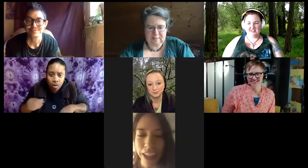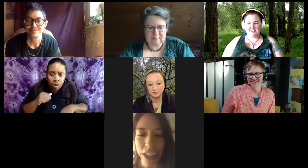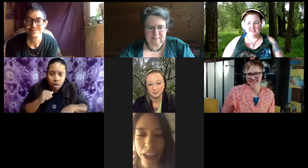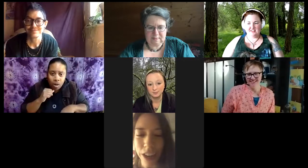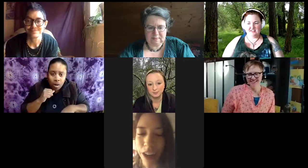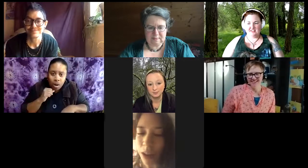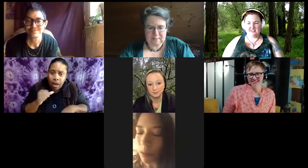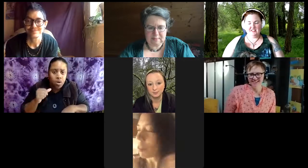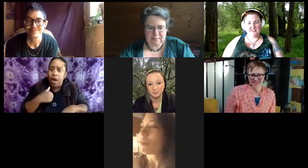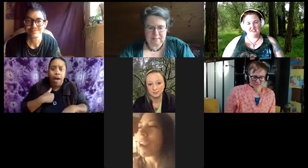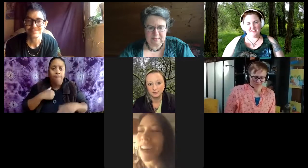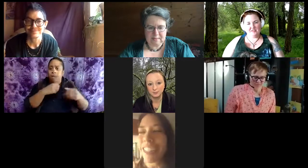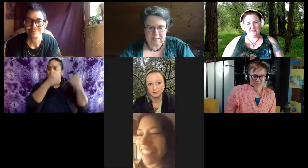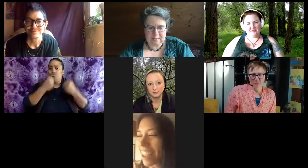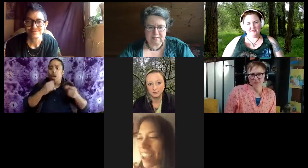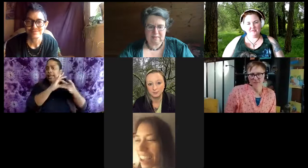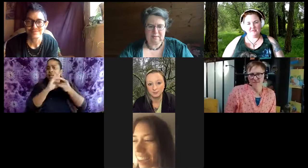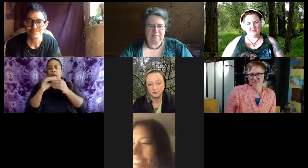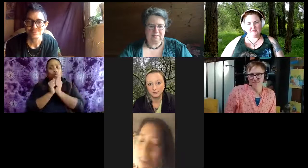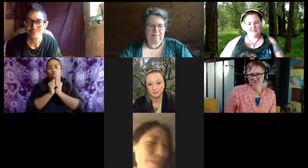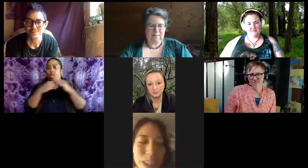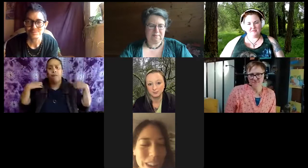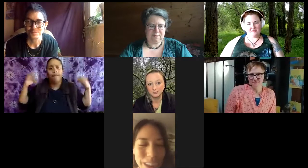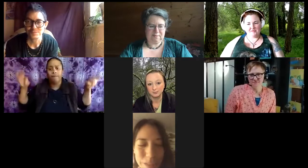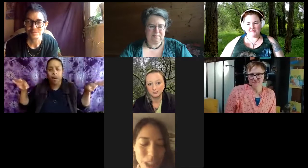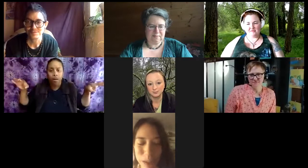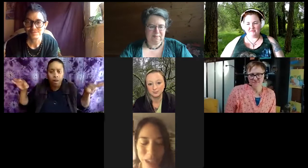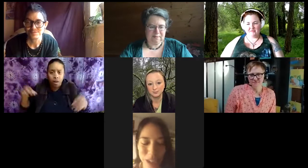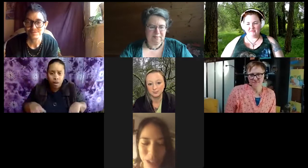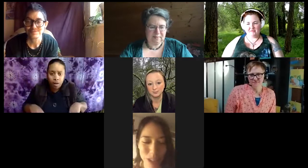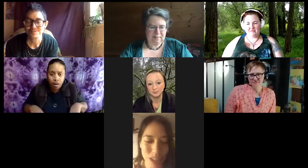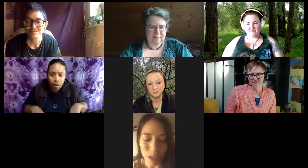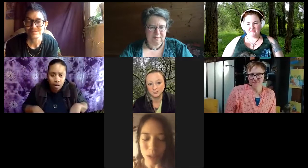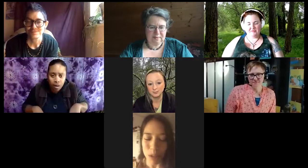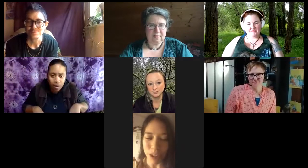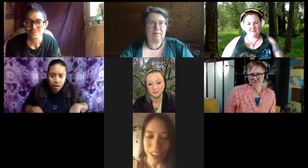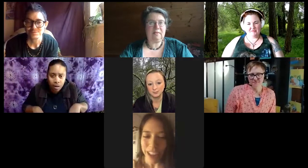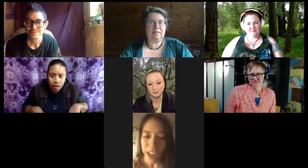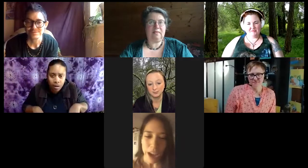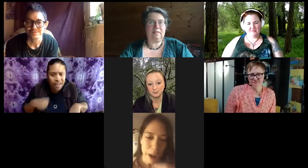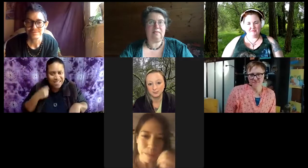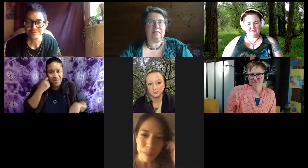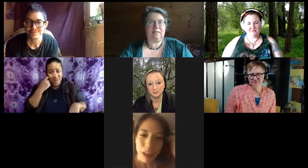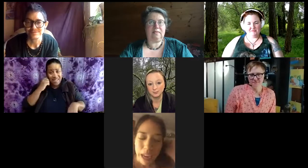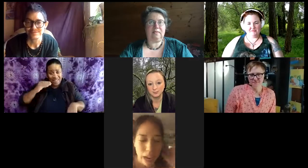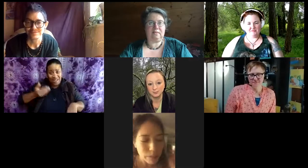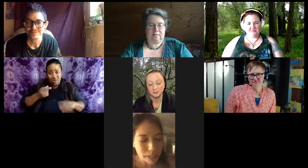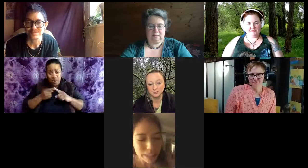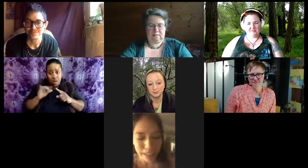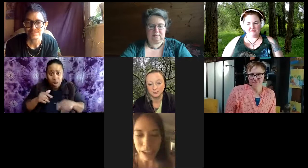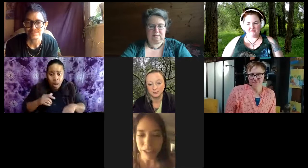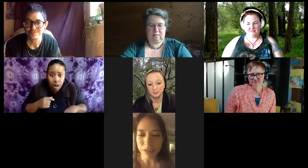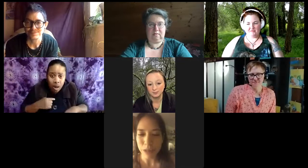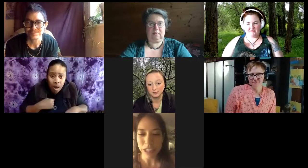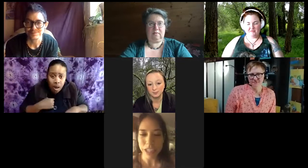strong connection with the fairies. I've just been introduced. It's so cool. And I